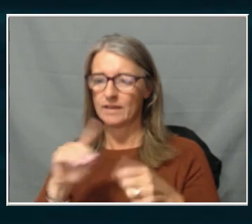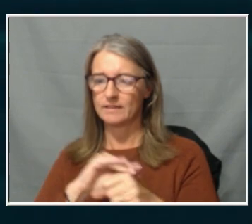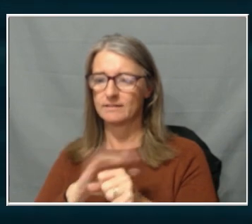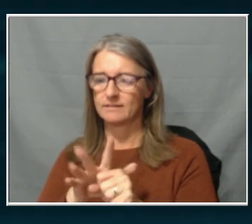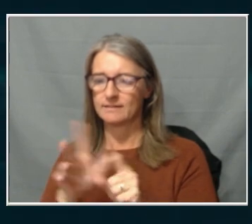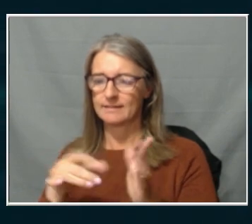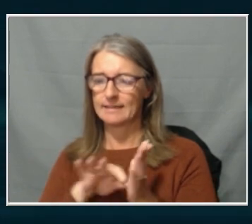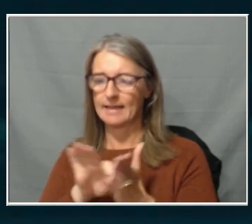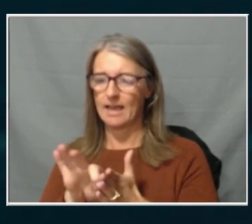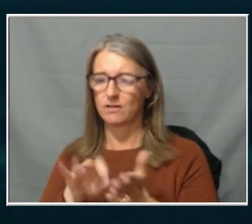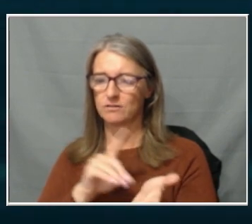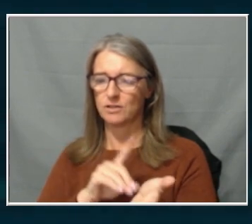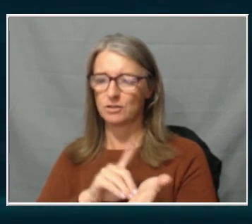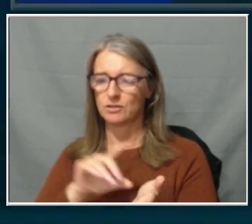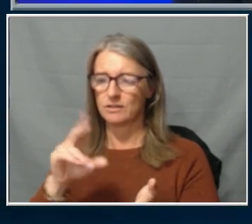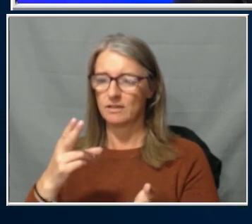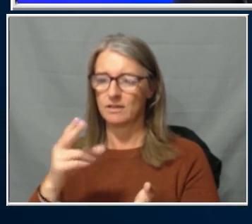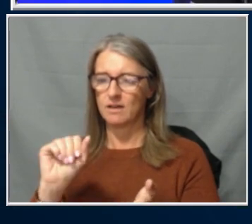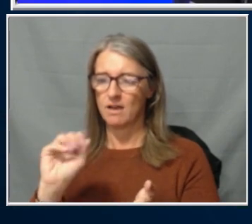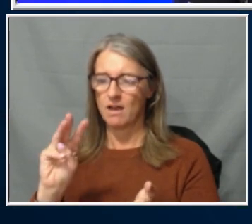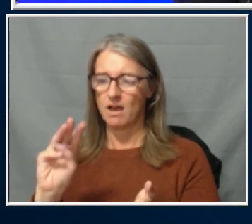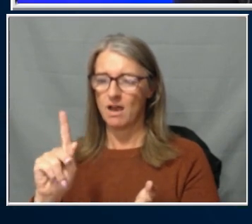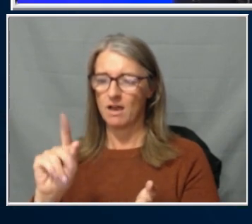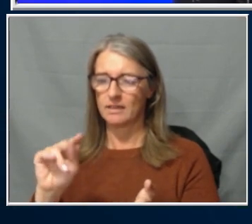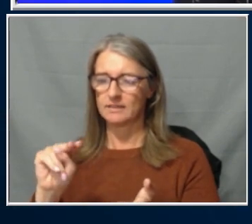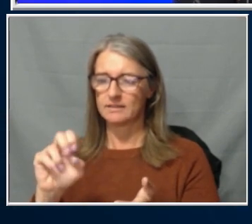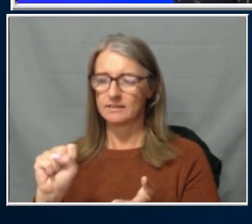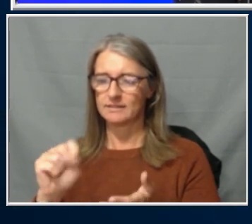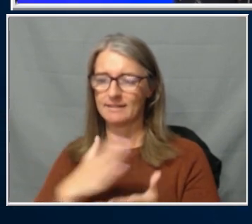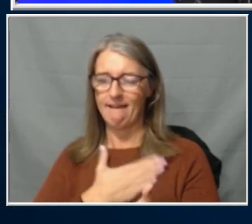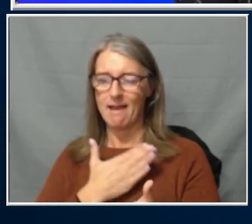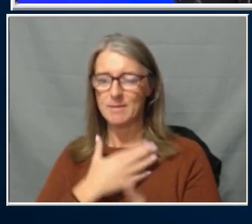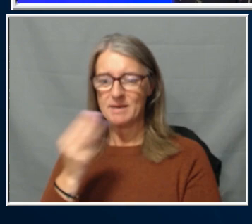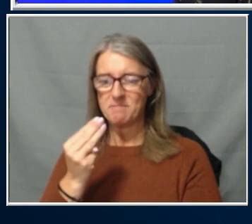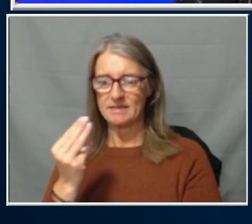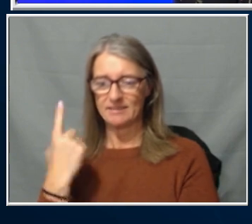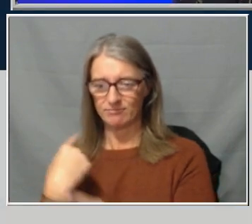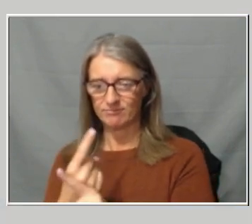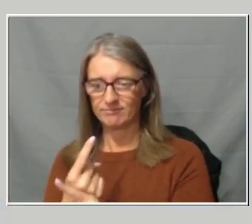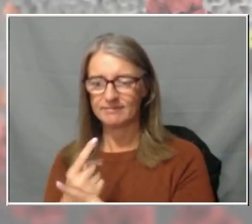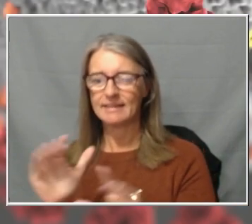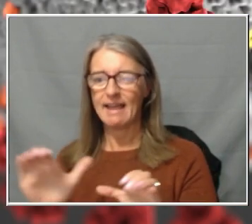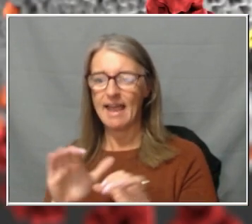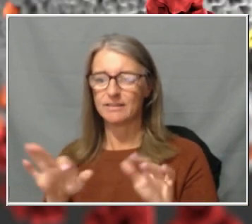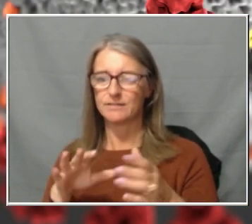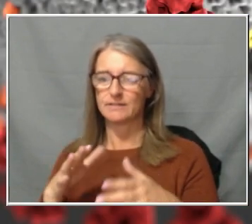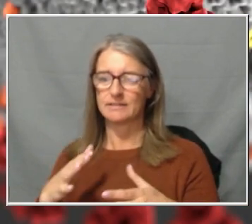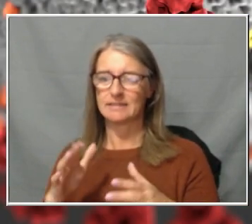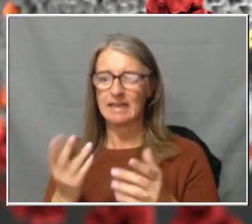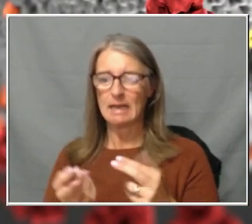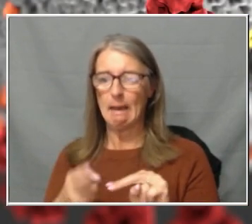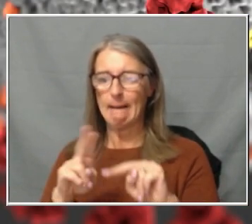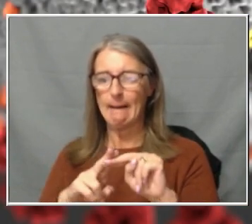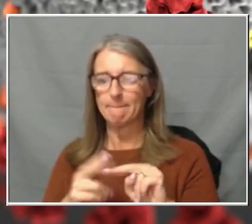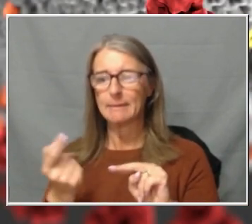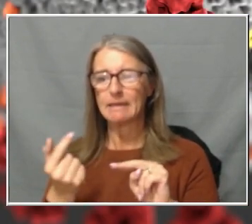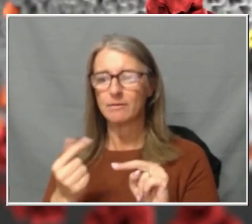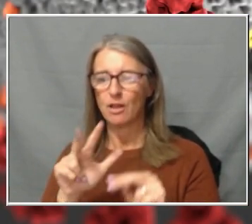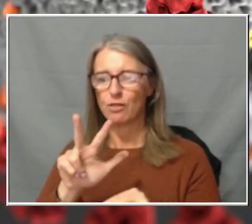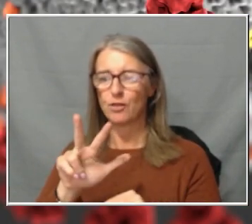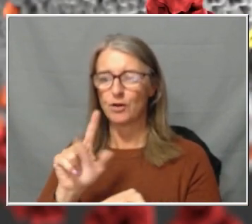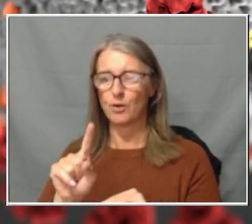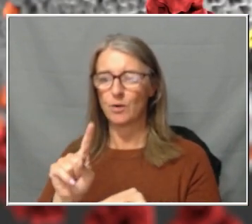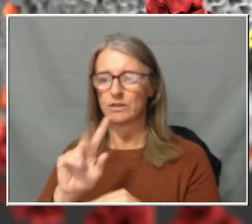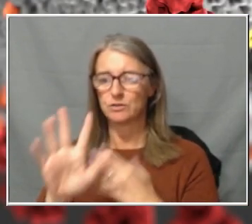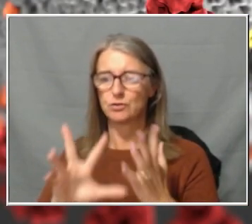morning. Hi. Hey. Yeah. Happy Monday. Yeah, that's right. The active infections have gone up just a little bit. 31 total,